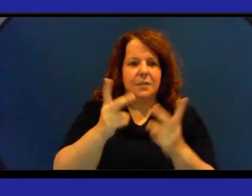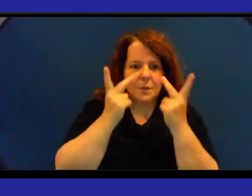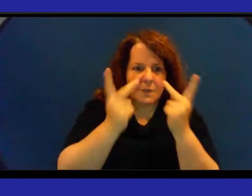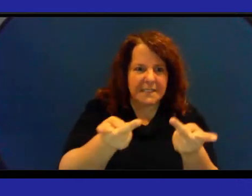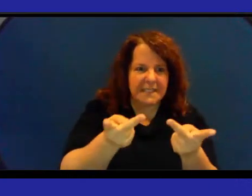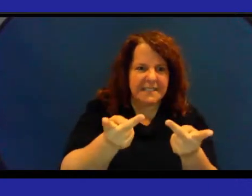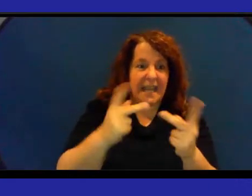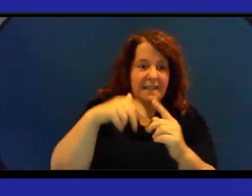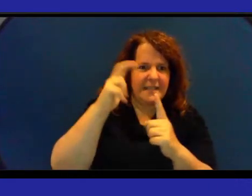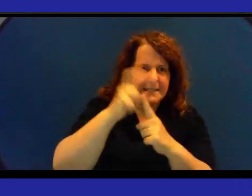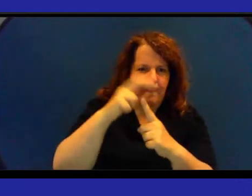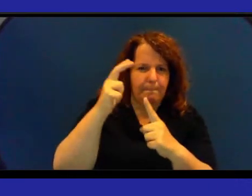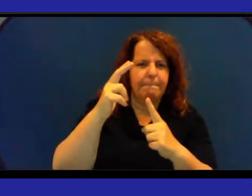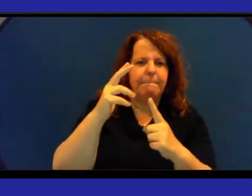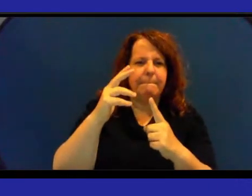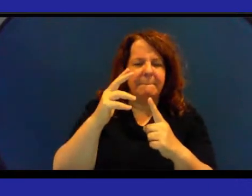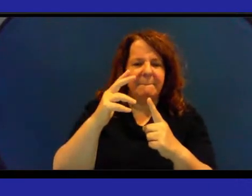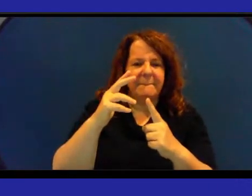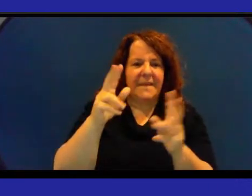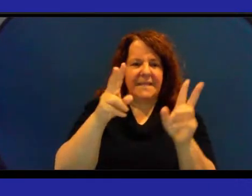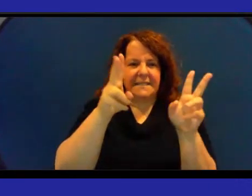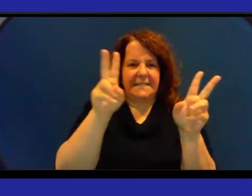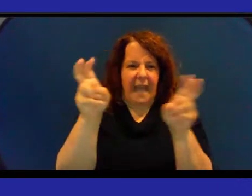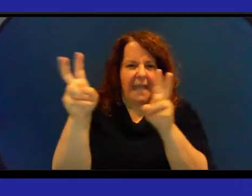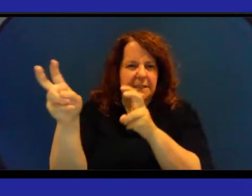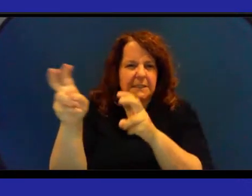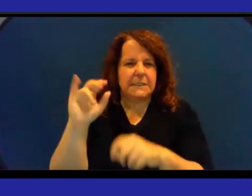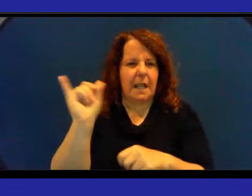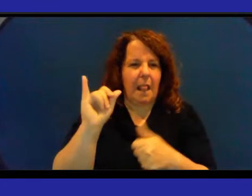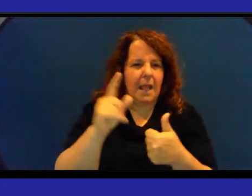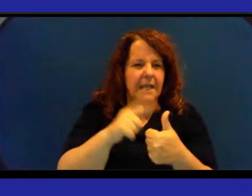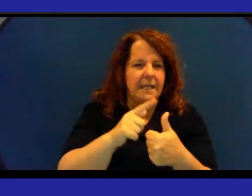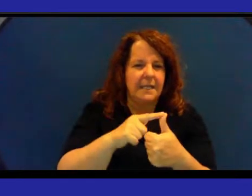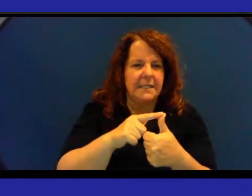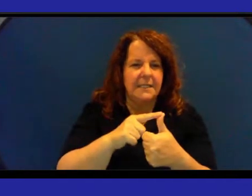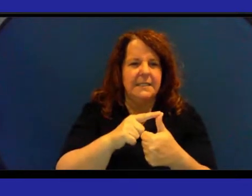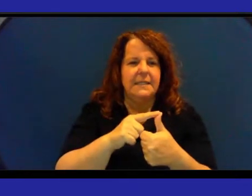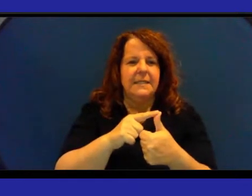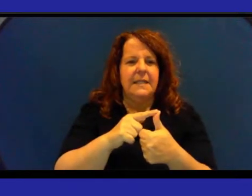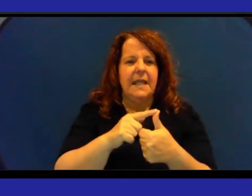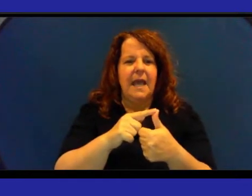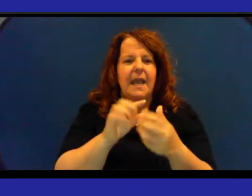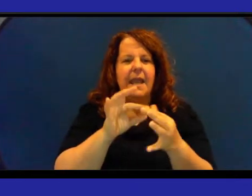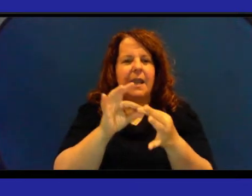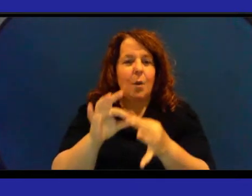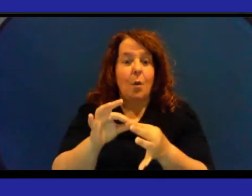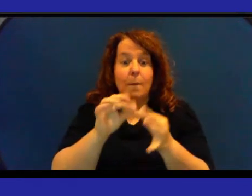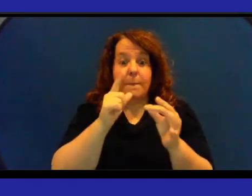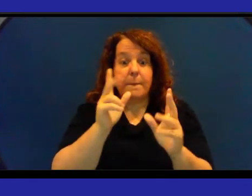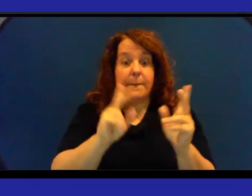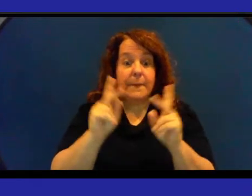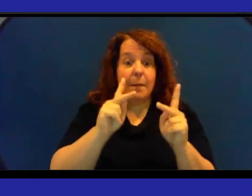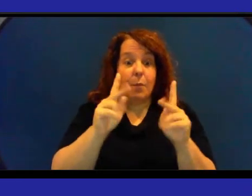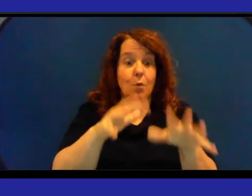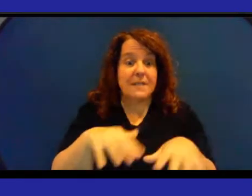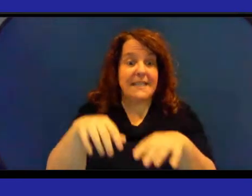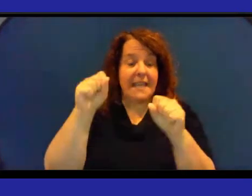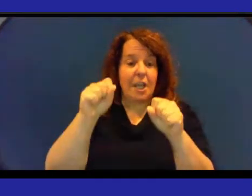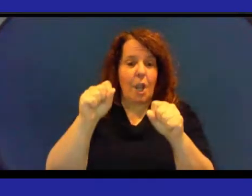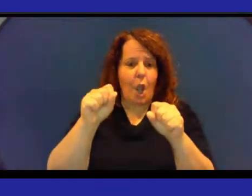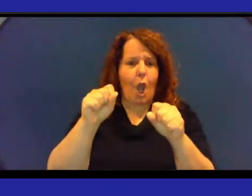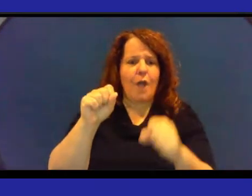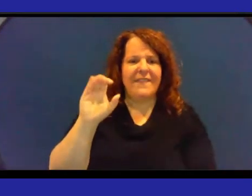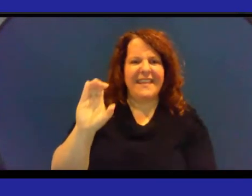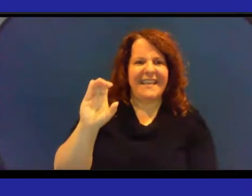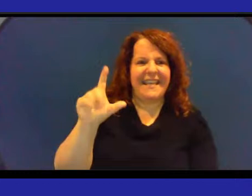top titles, like the clerical associates taking on this responsibility, I think it